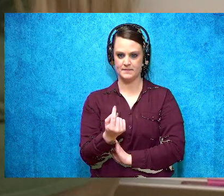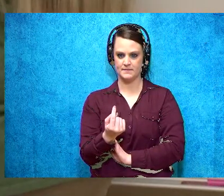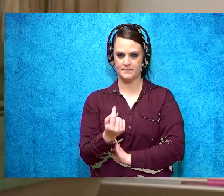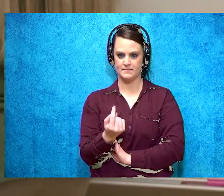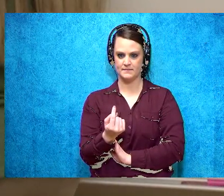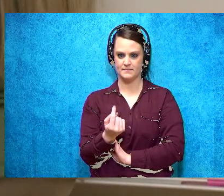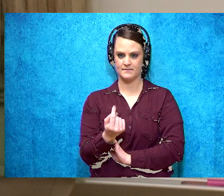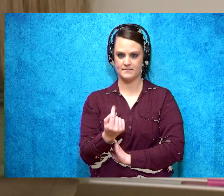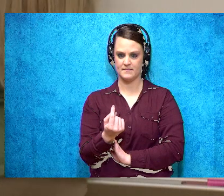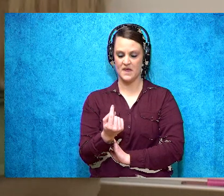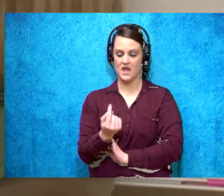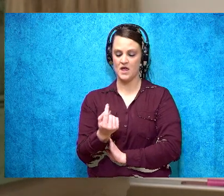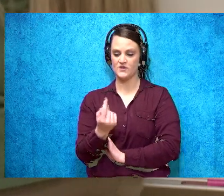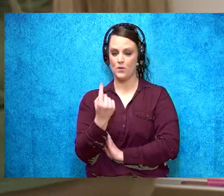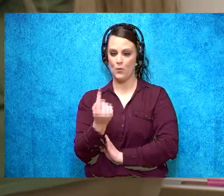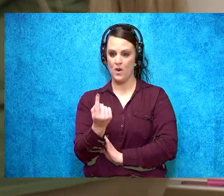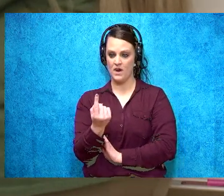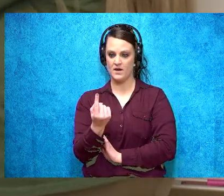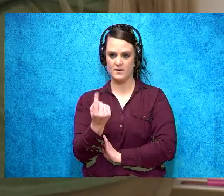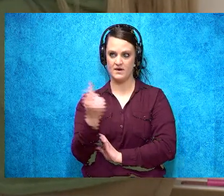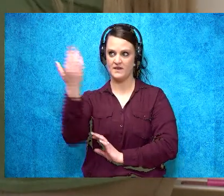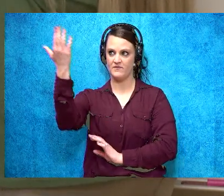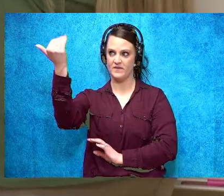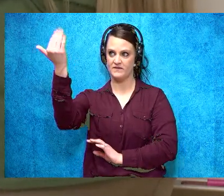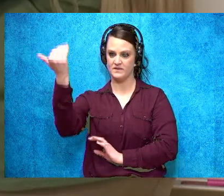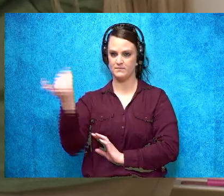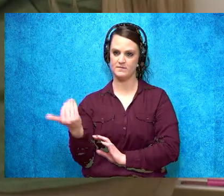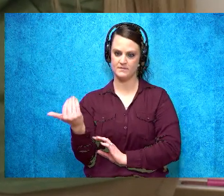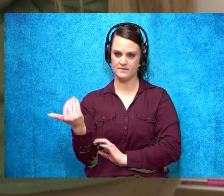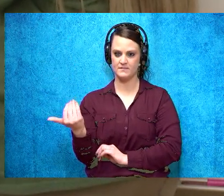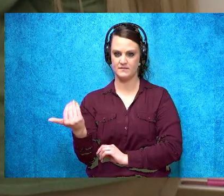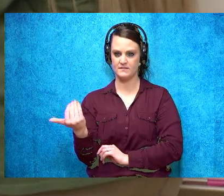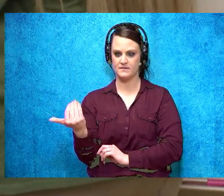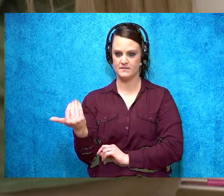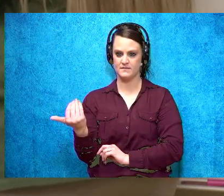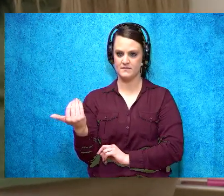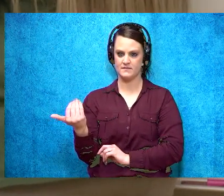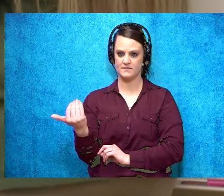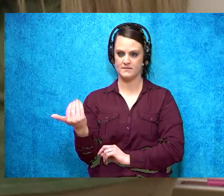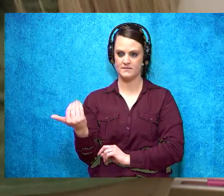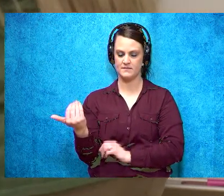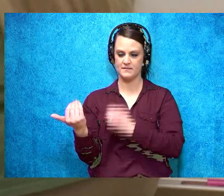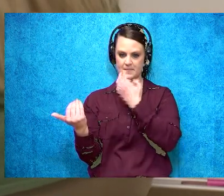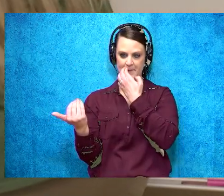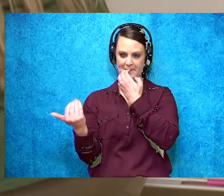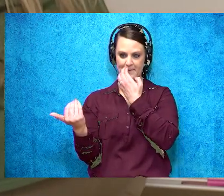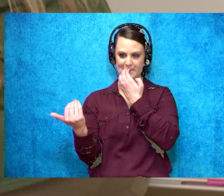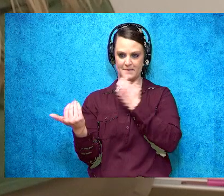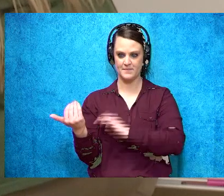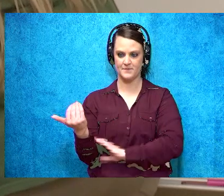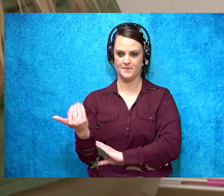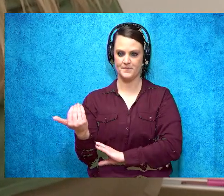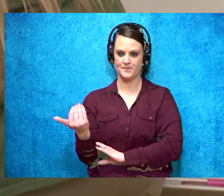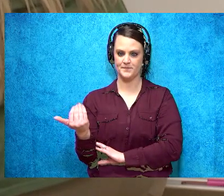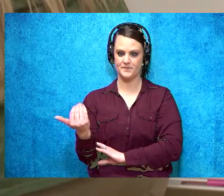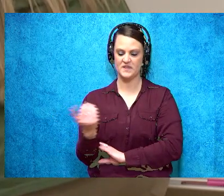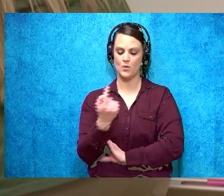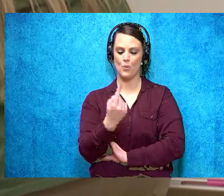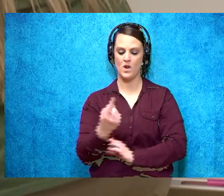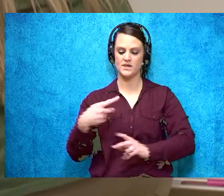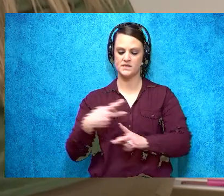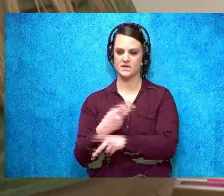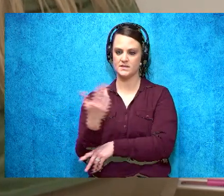So all I have to do is bring my 15 from up here together and